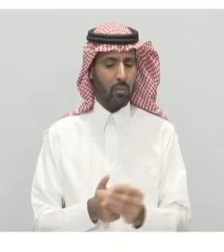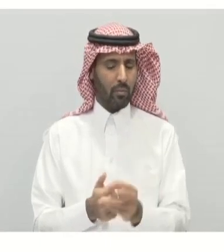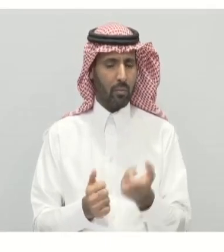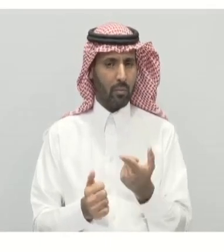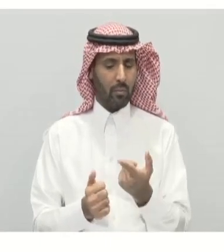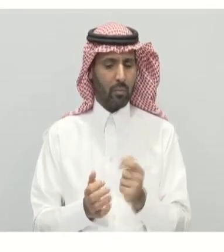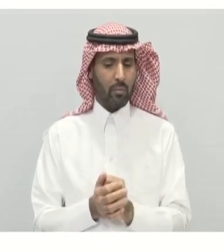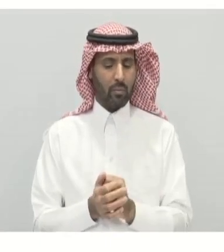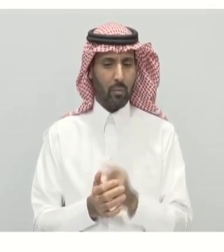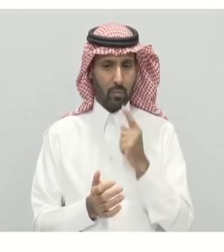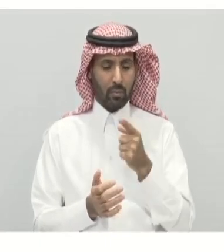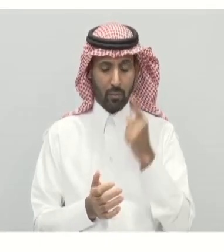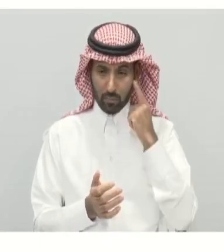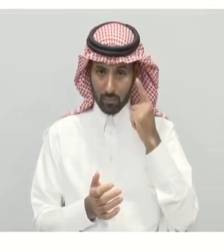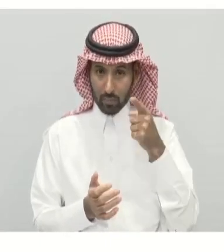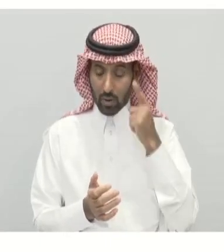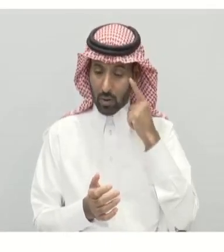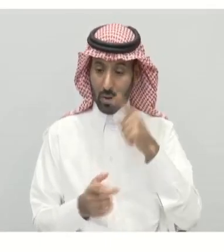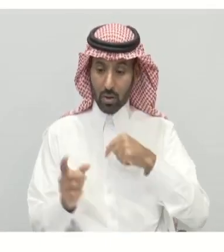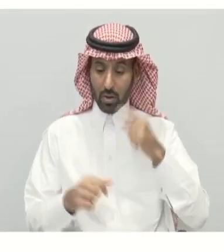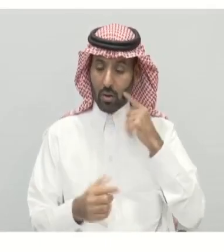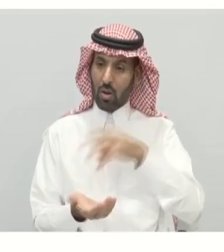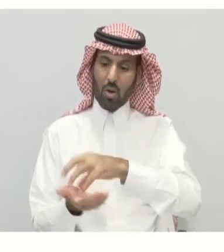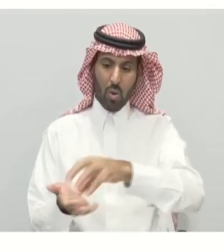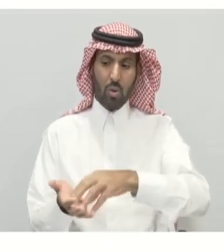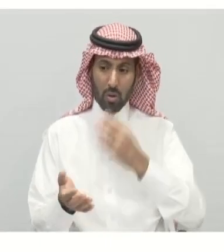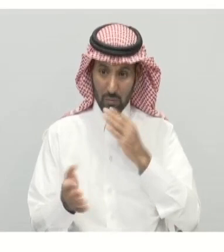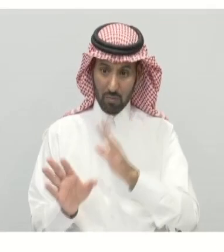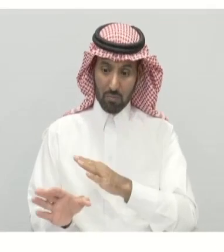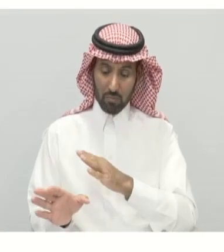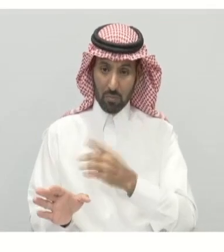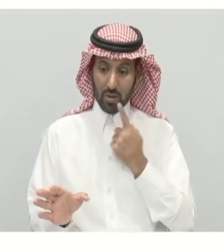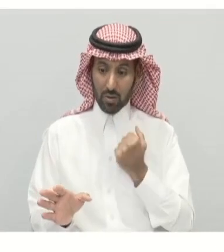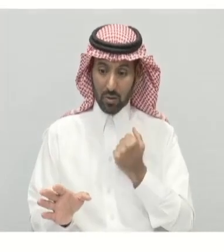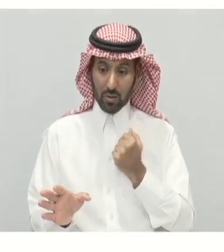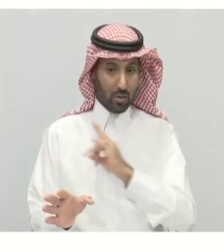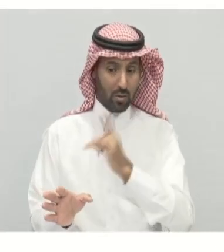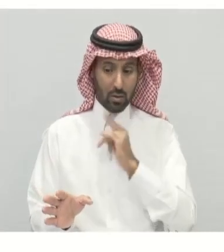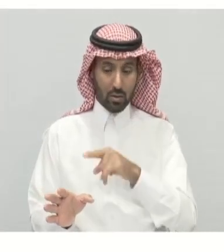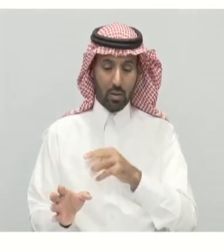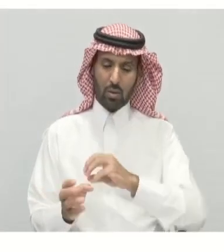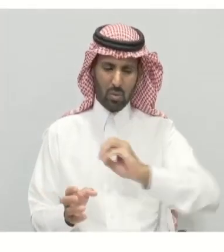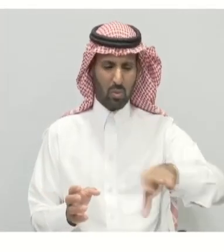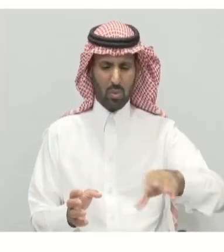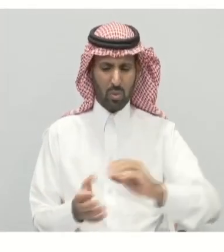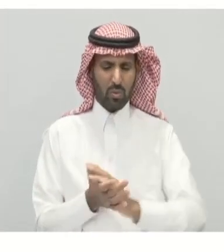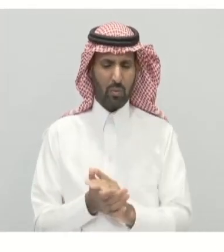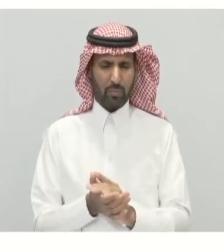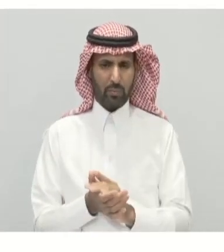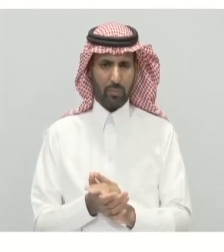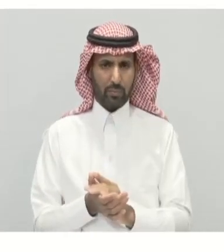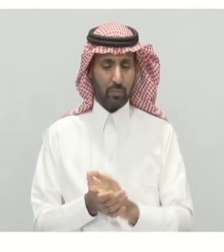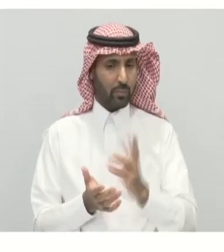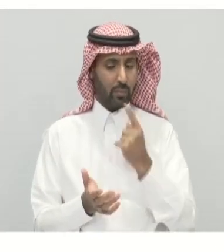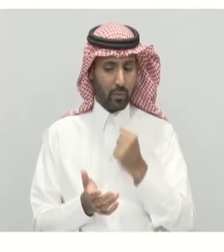it? Do you really need it all? Why don't you throw away it?